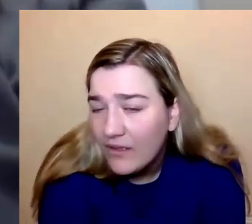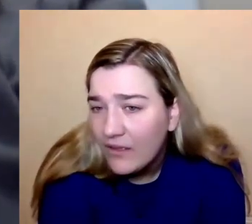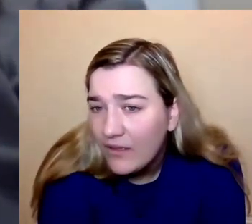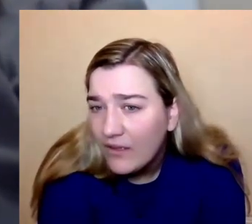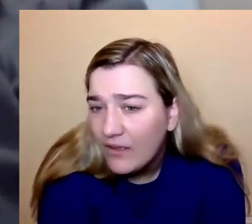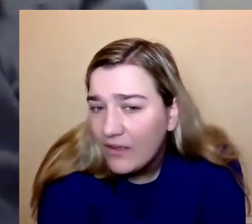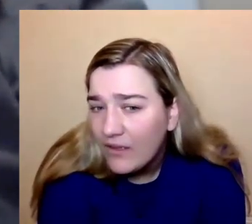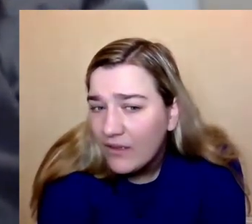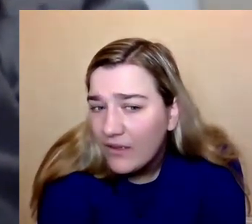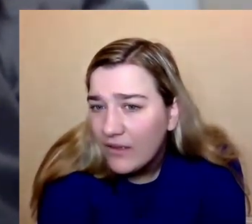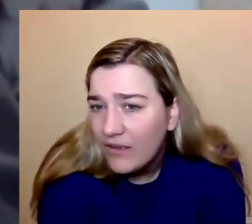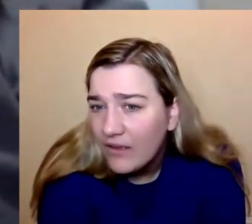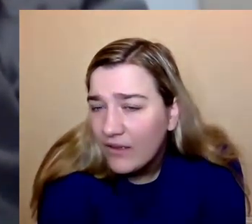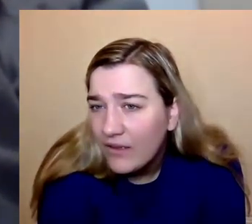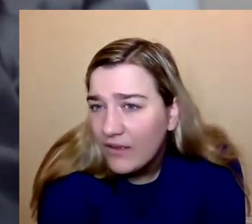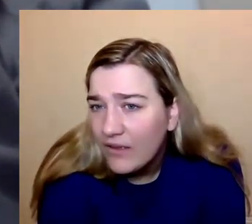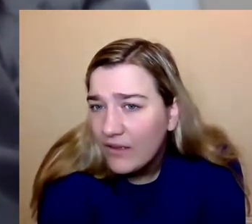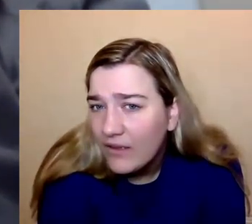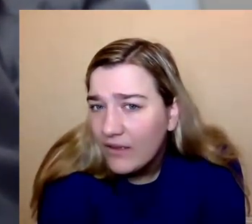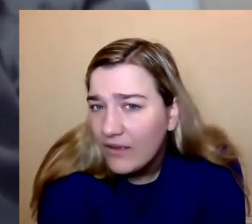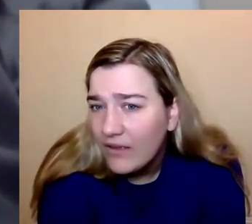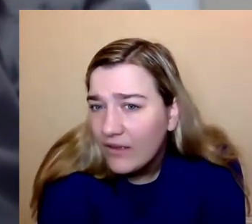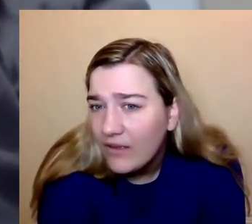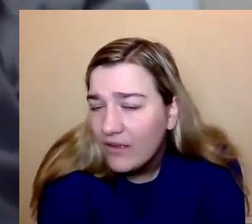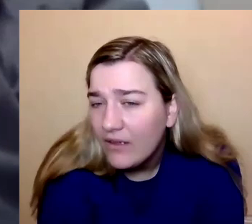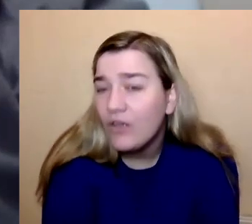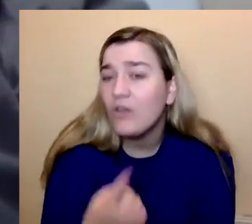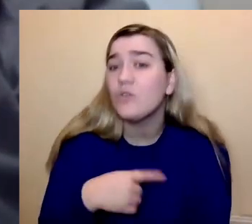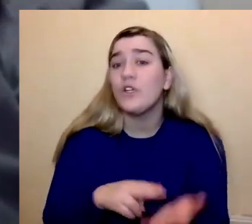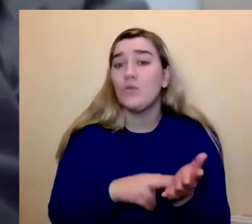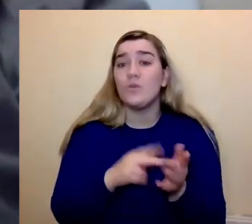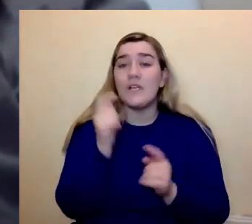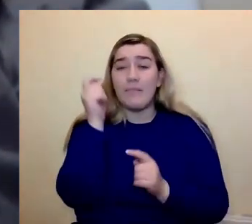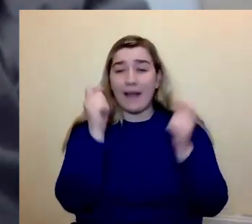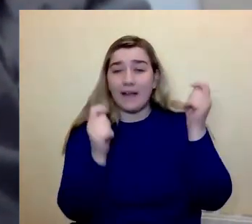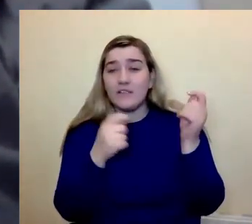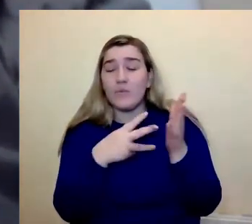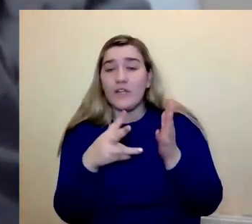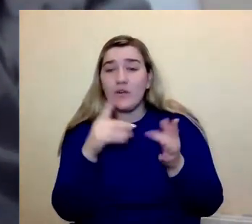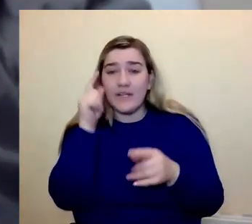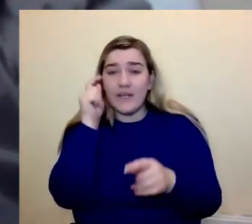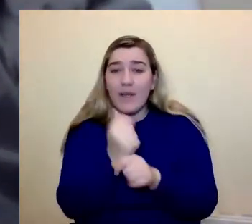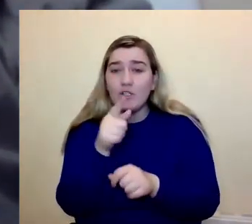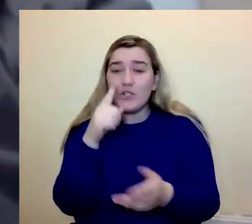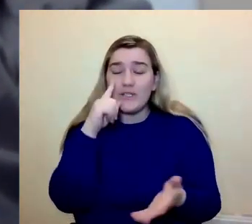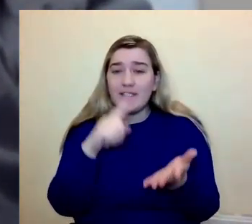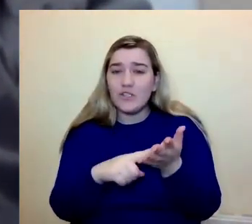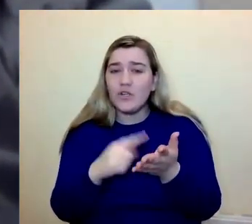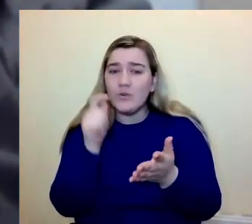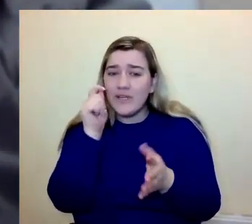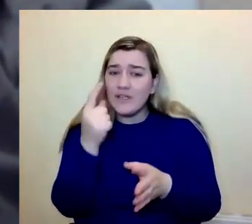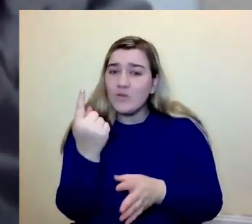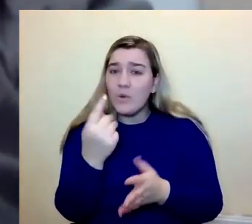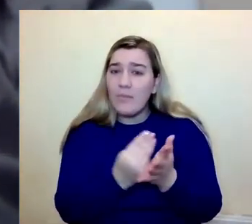paddles when we were looking at our decisions. Do you think there was one part of the decision that